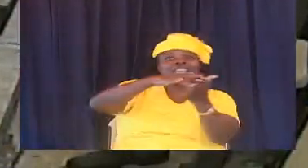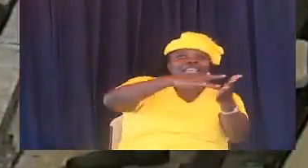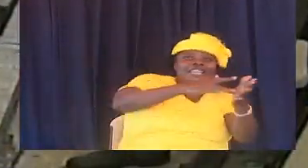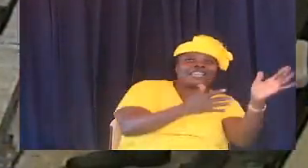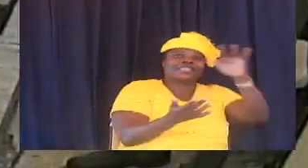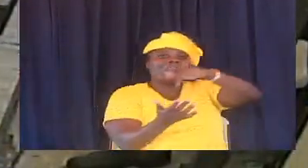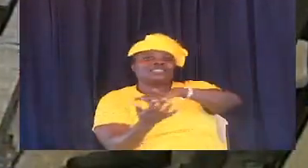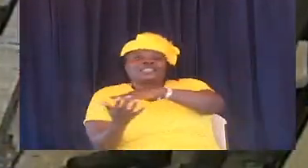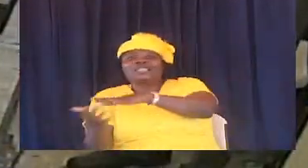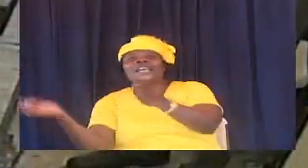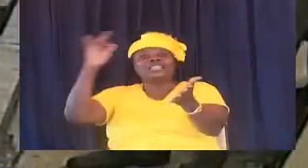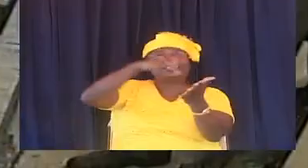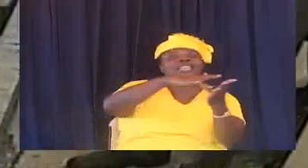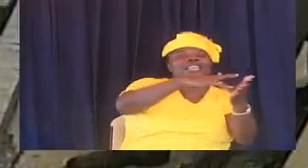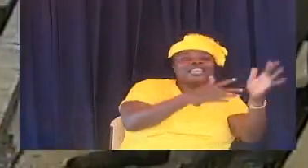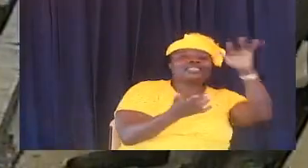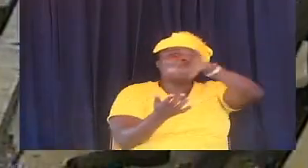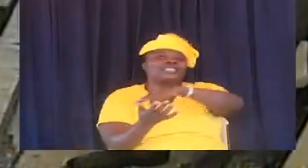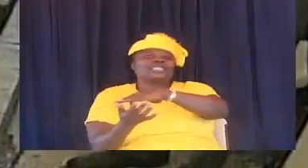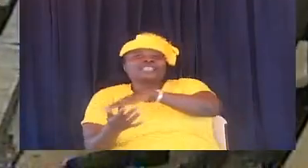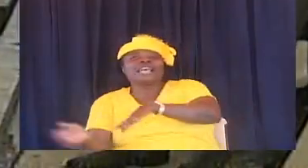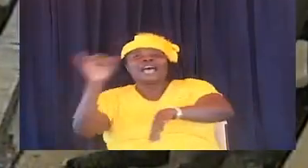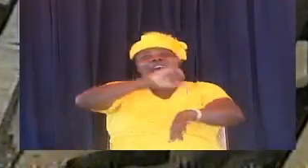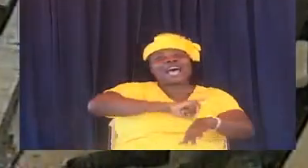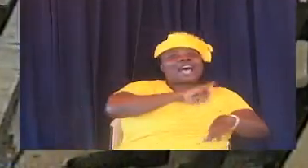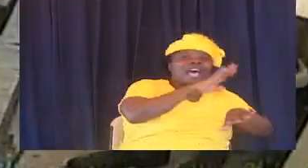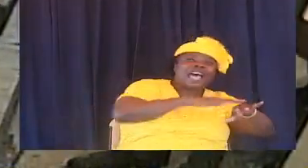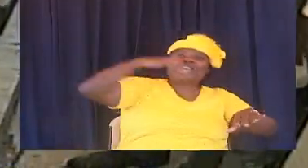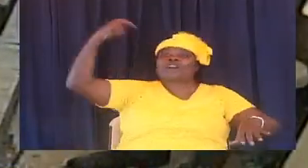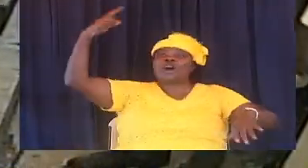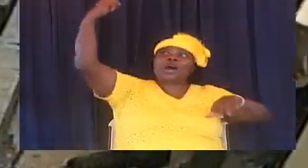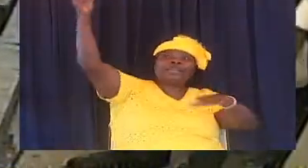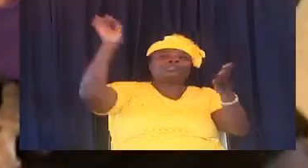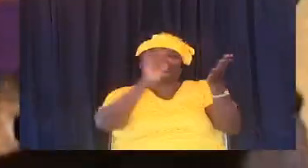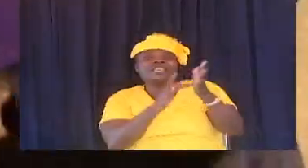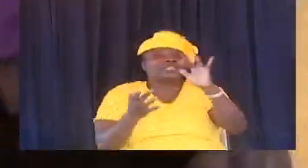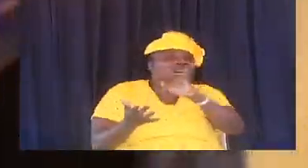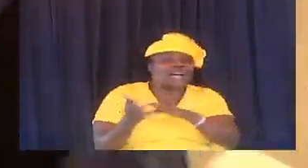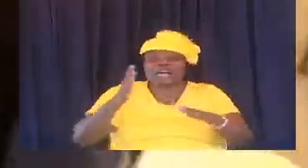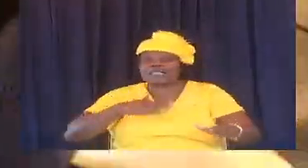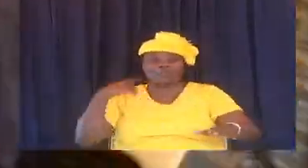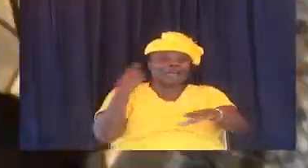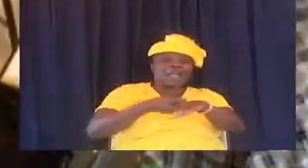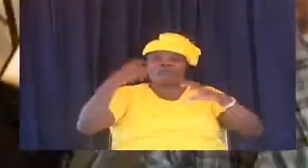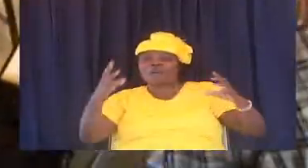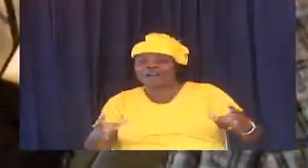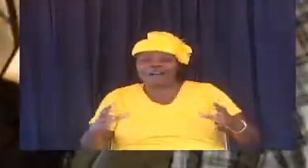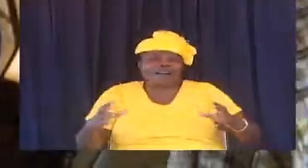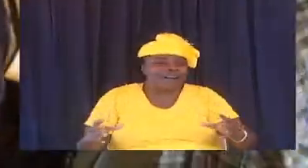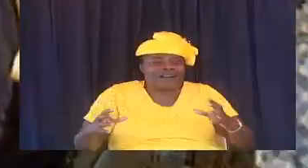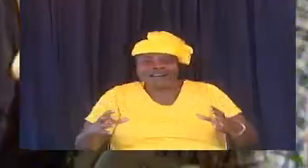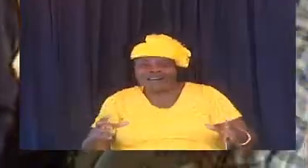Jesus, Jesus, Jesus, Jesus, Jesus, I call. I call him Jesus, my